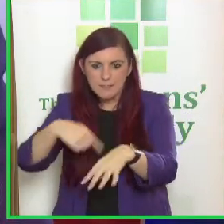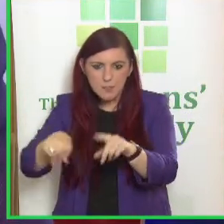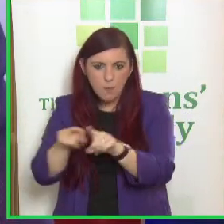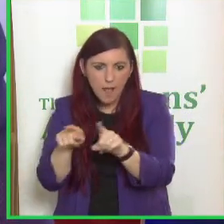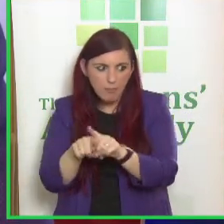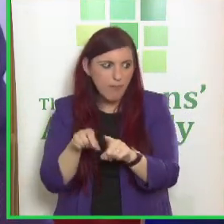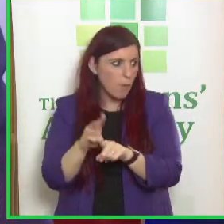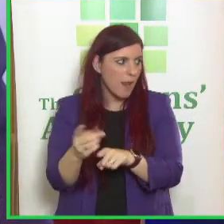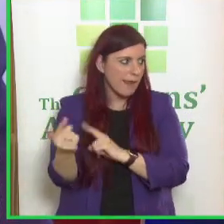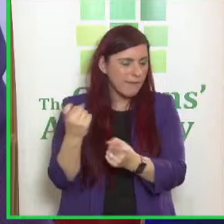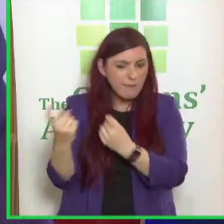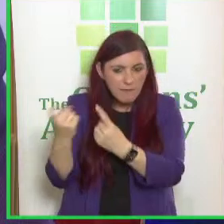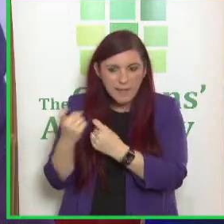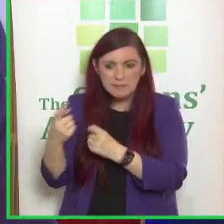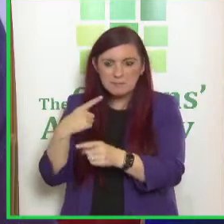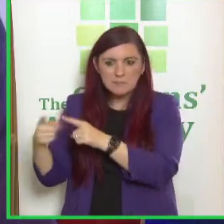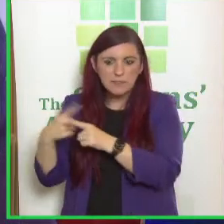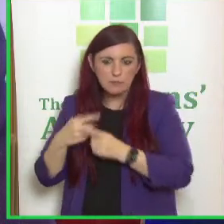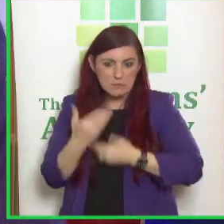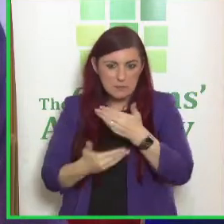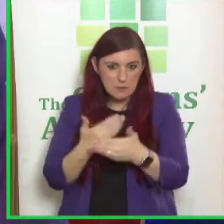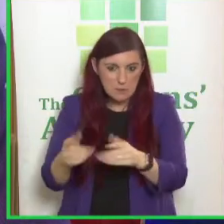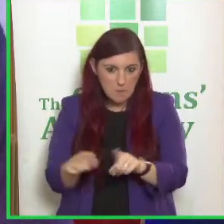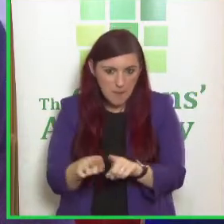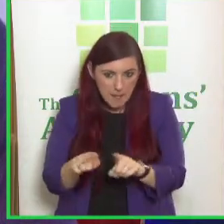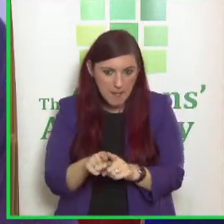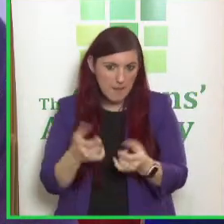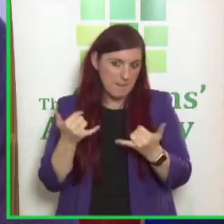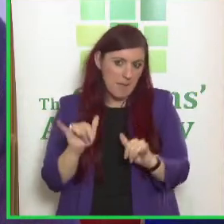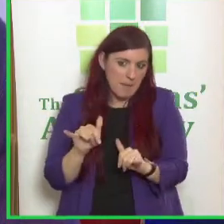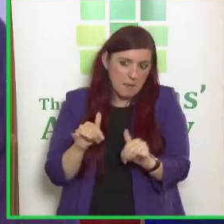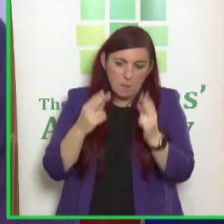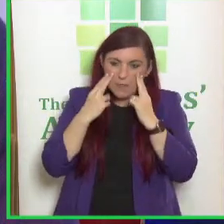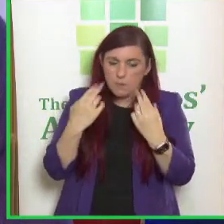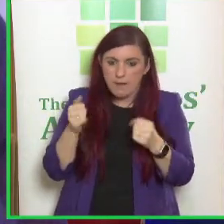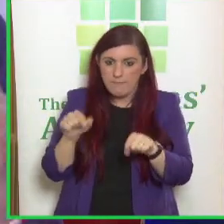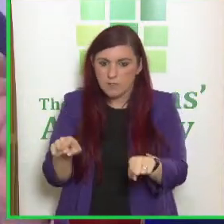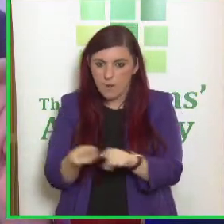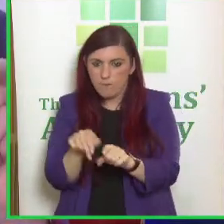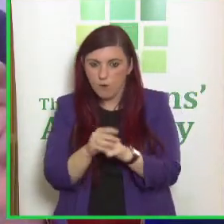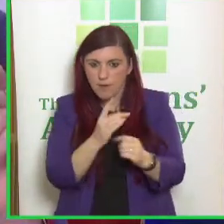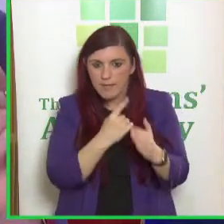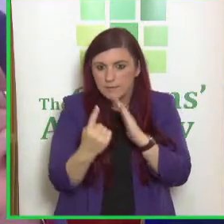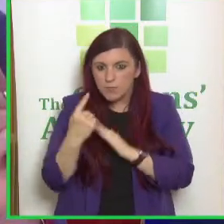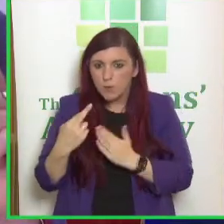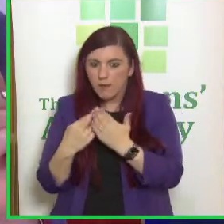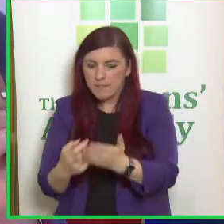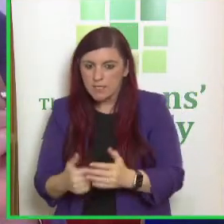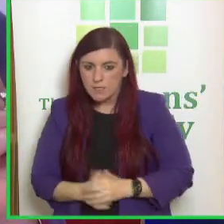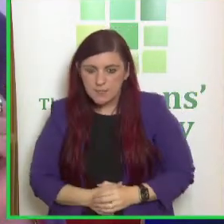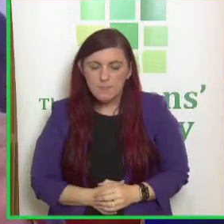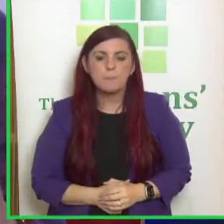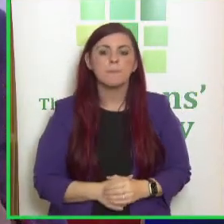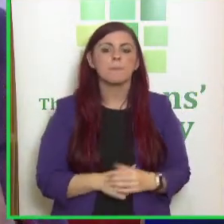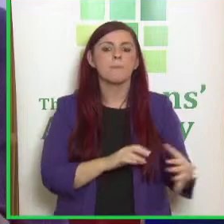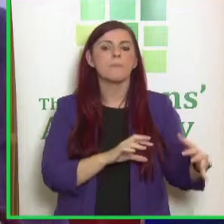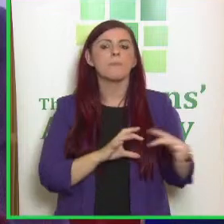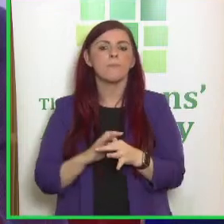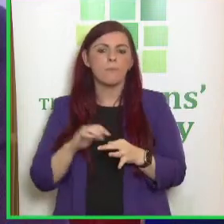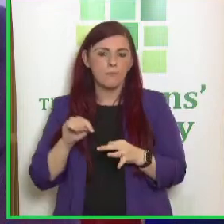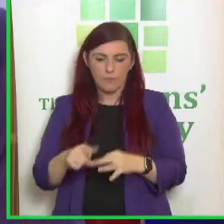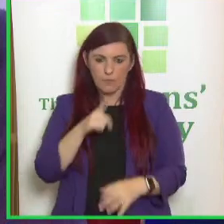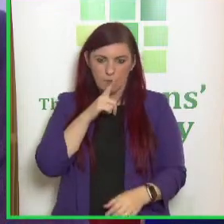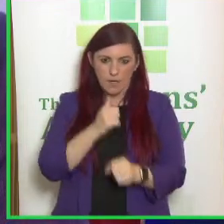to bring on board in relation to looking at these individual recommendations. In relation to the different